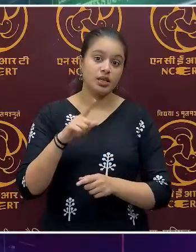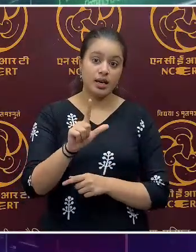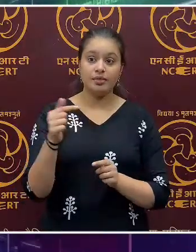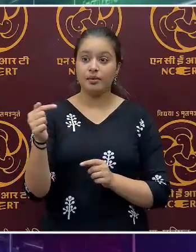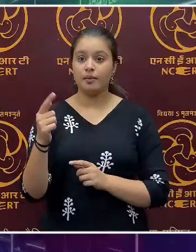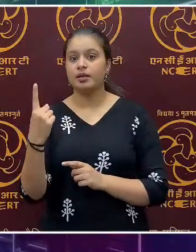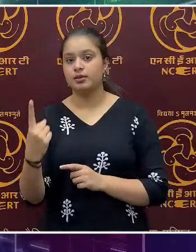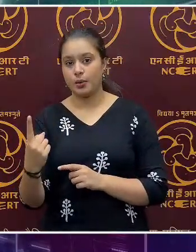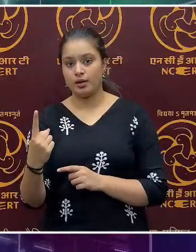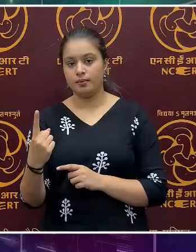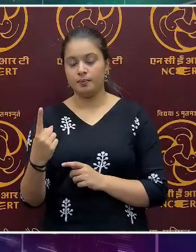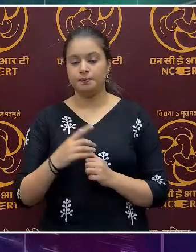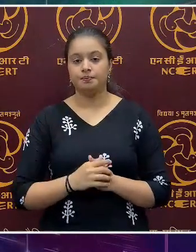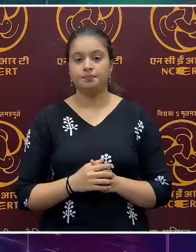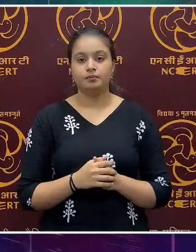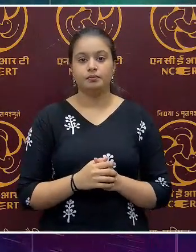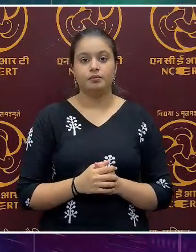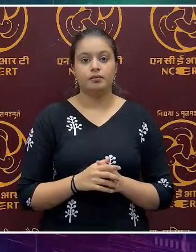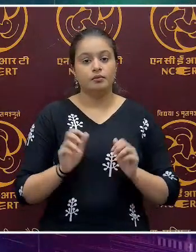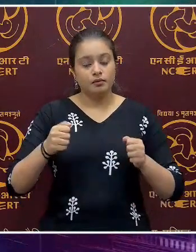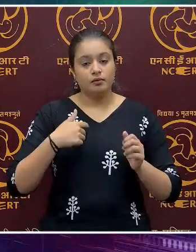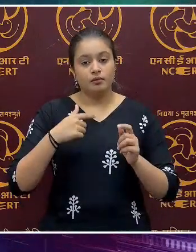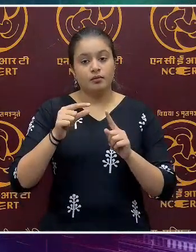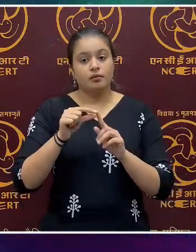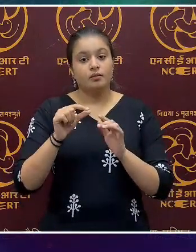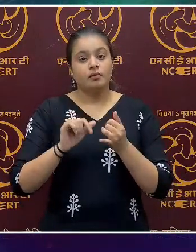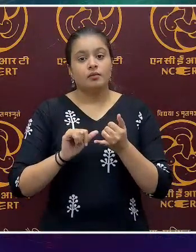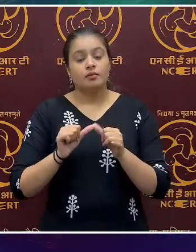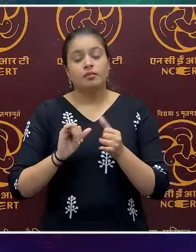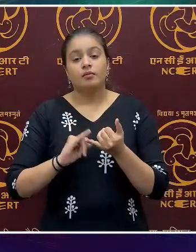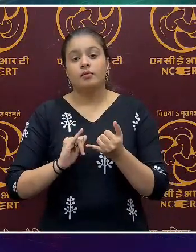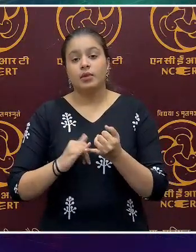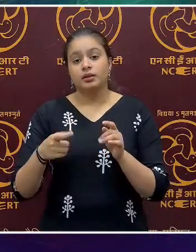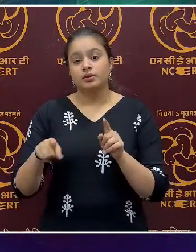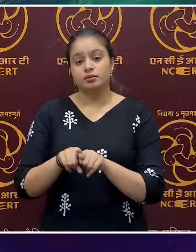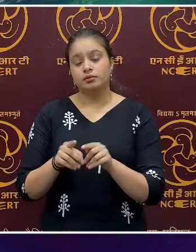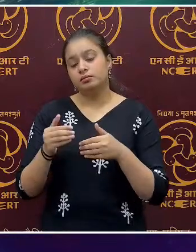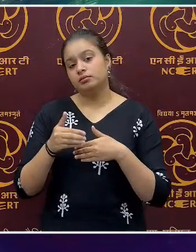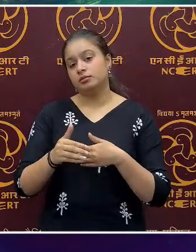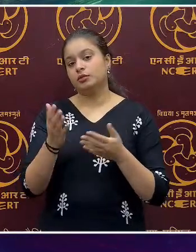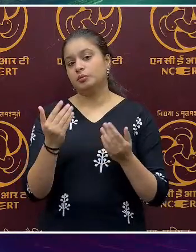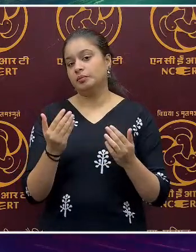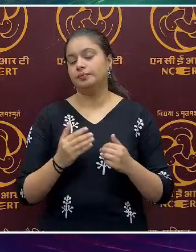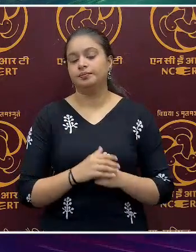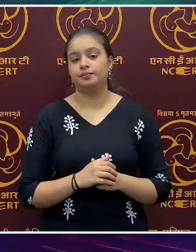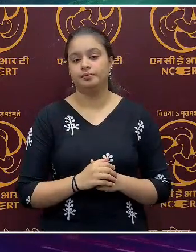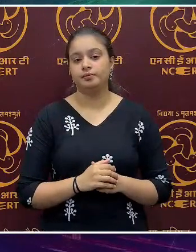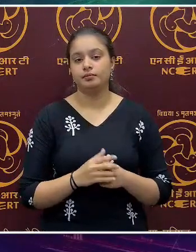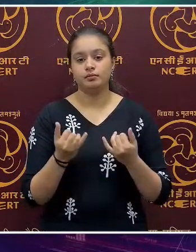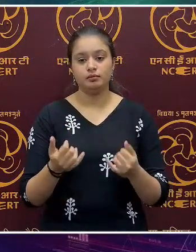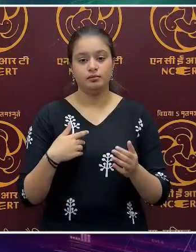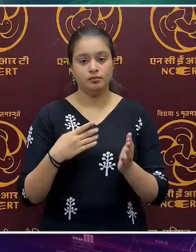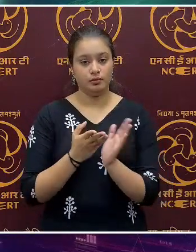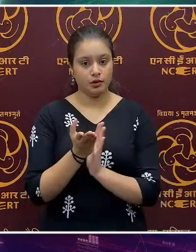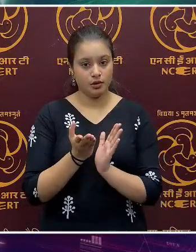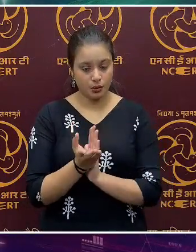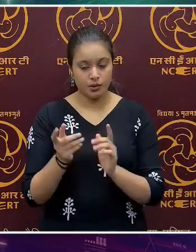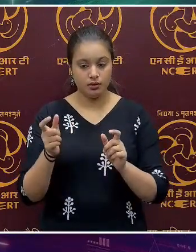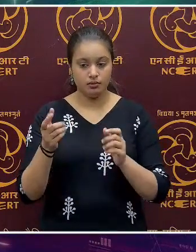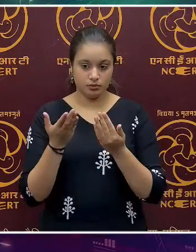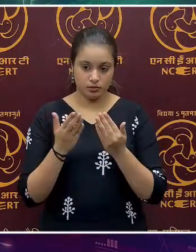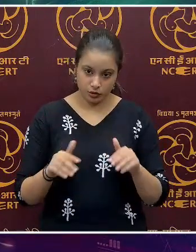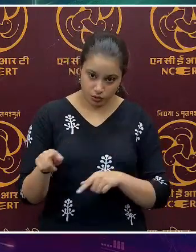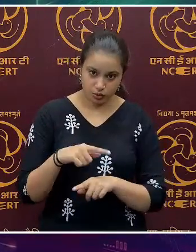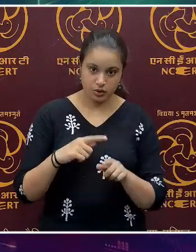1. That number of passes will go for in the bubble sort coding programming. So by this method user can go with